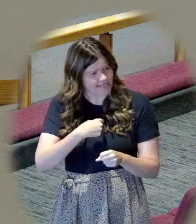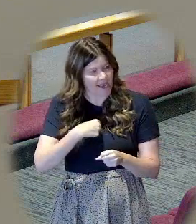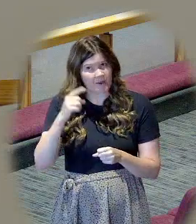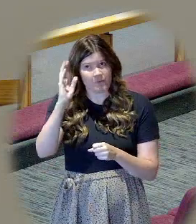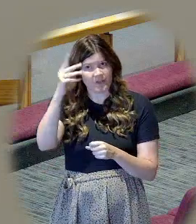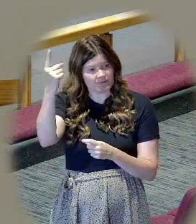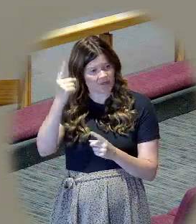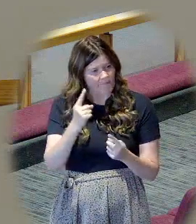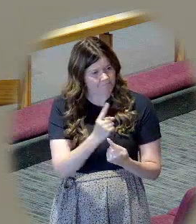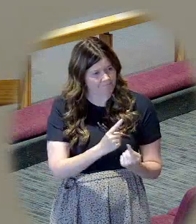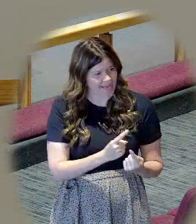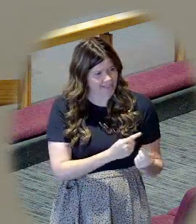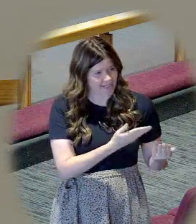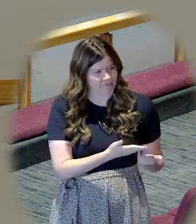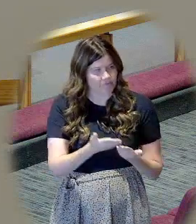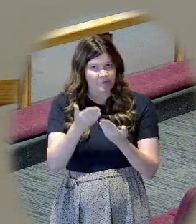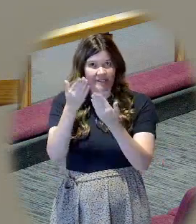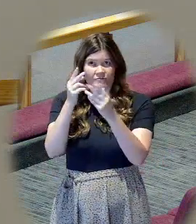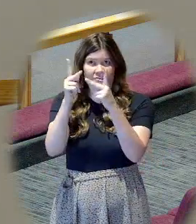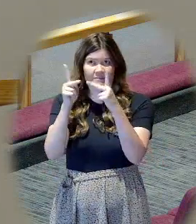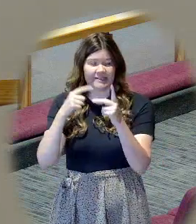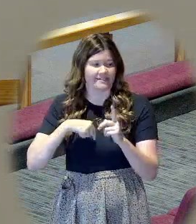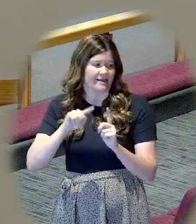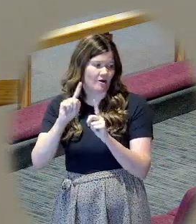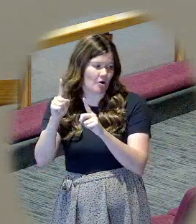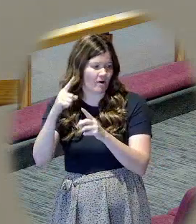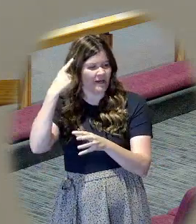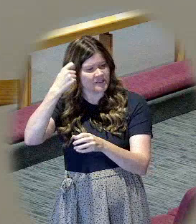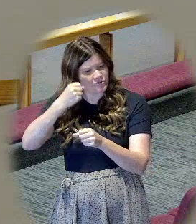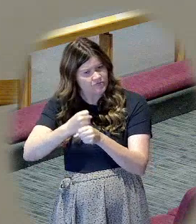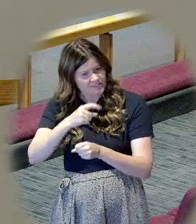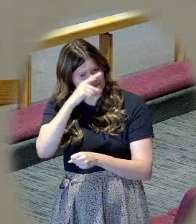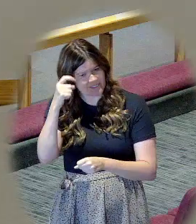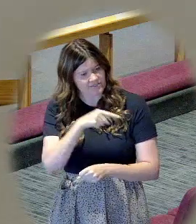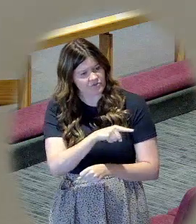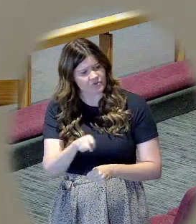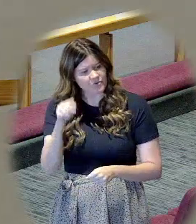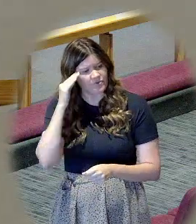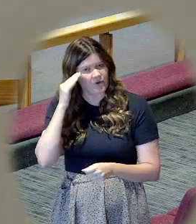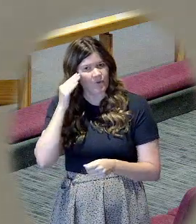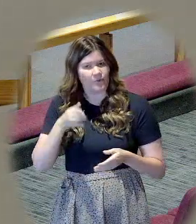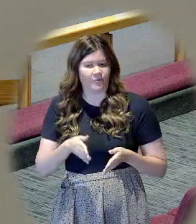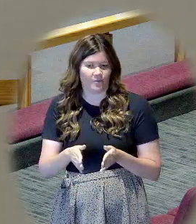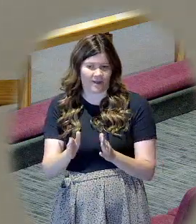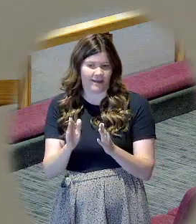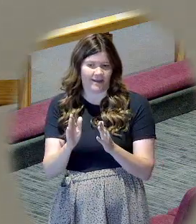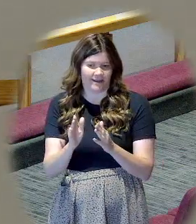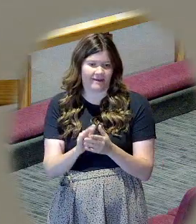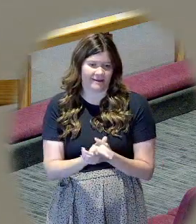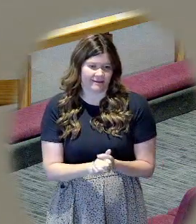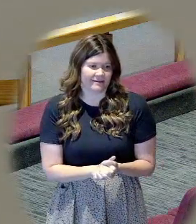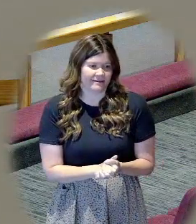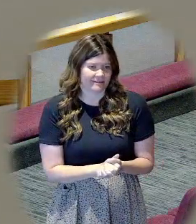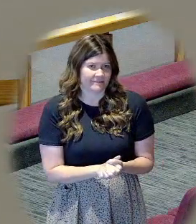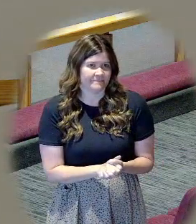to take you where I am going. Trust, because you know the way.